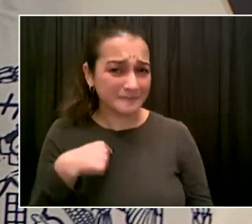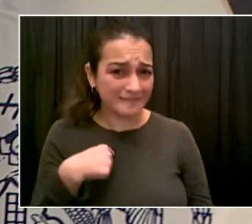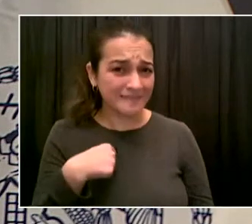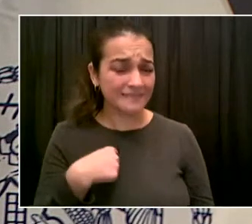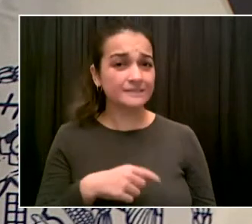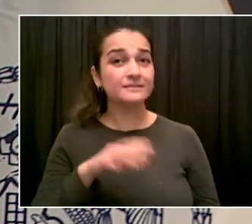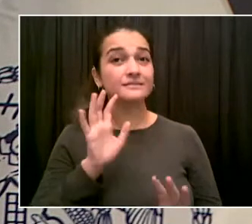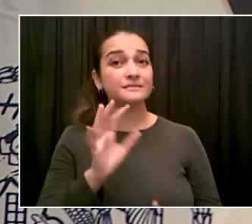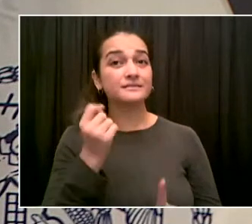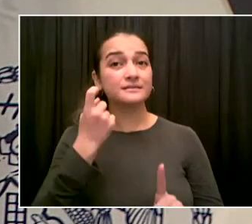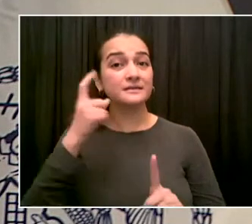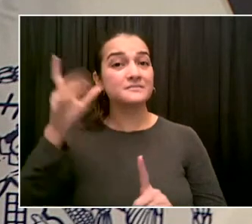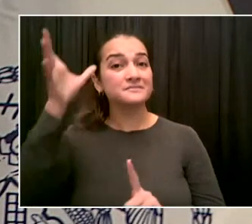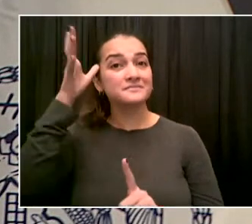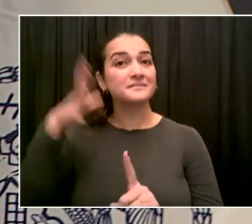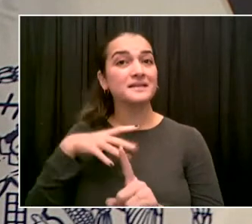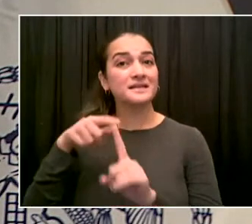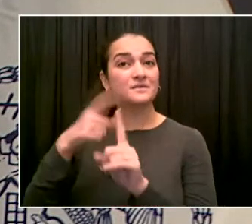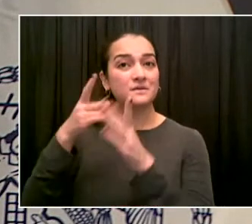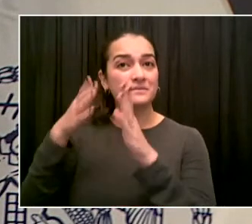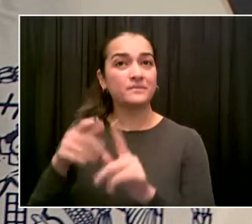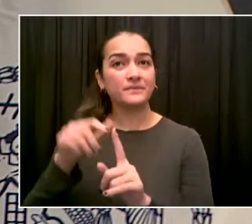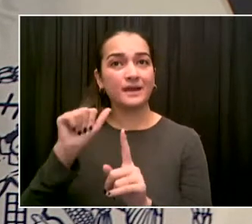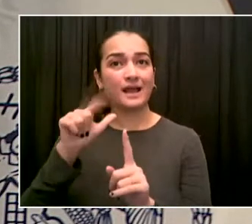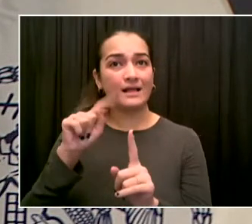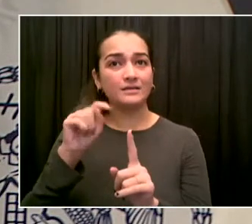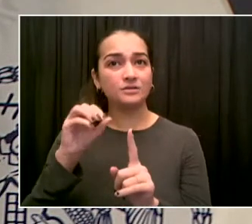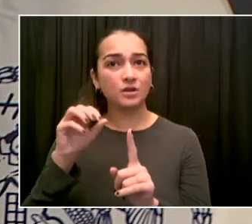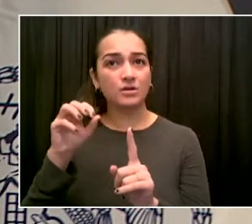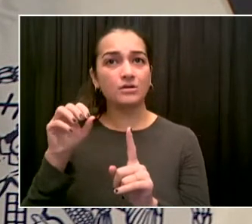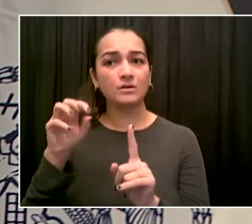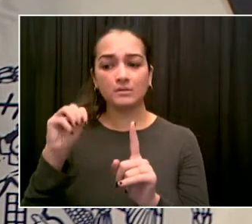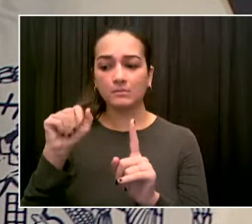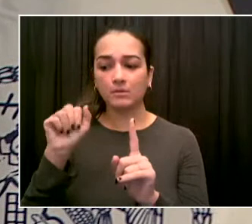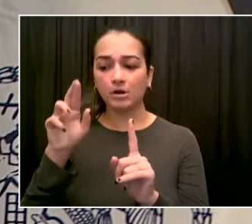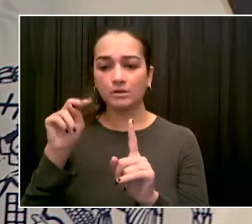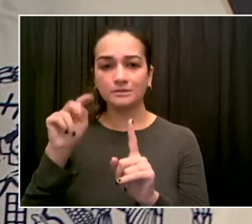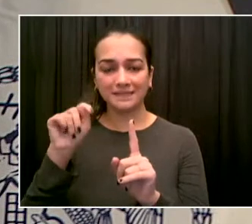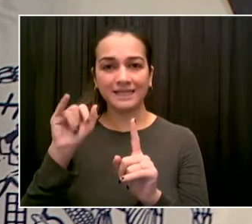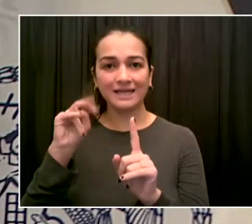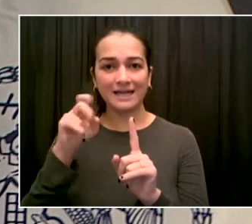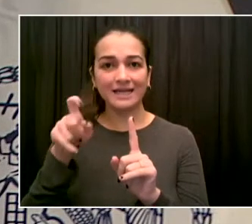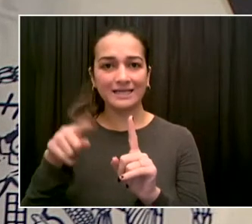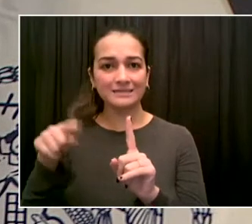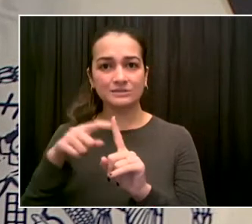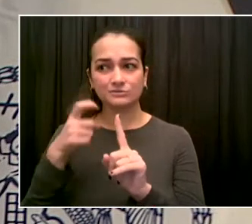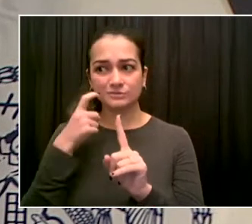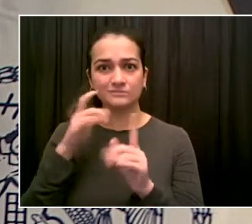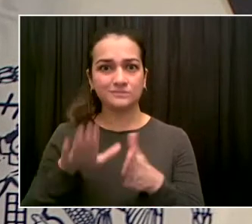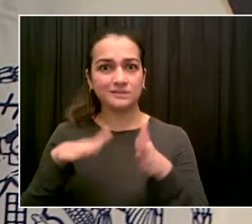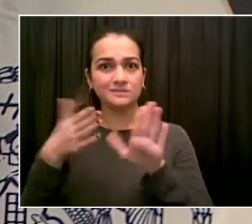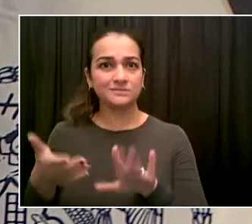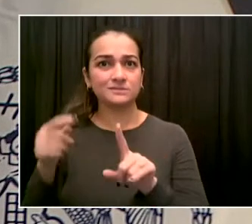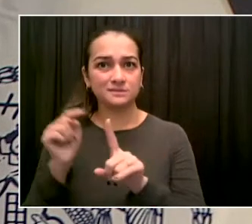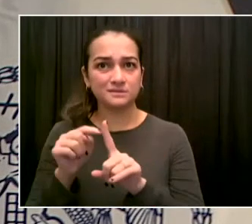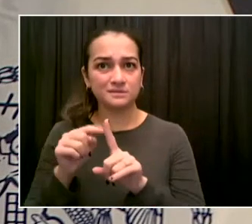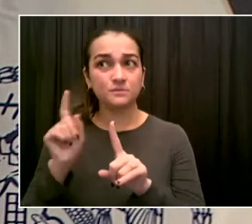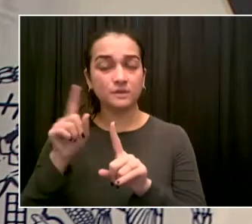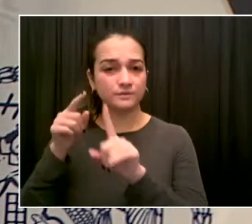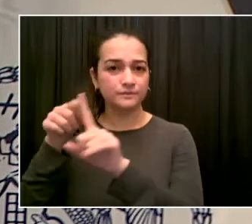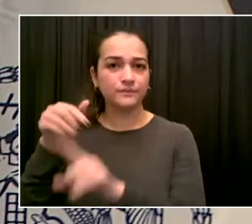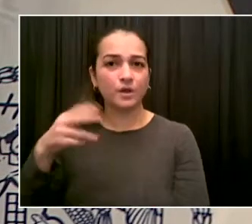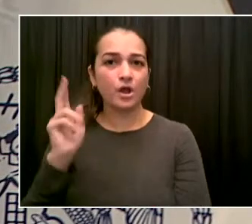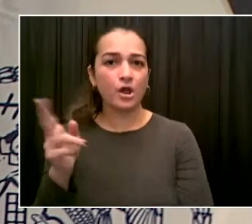a known Harlem drug kingpin, who was shot